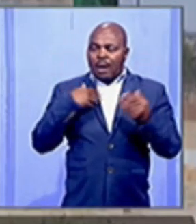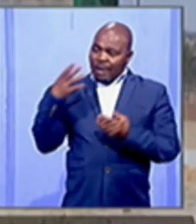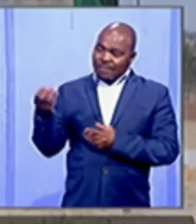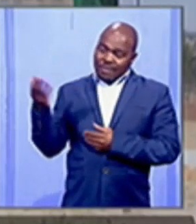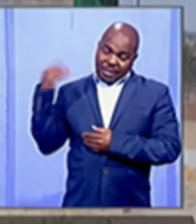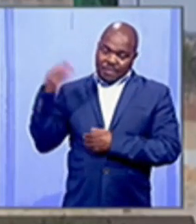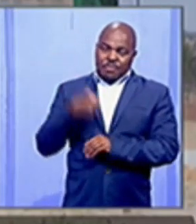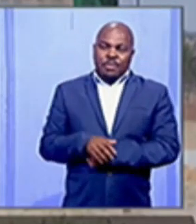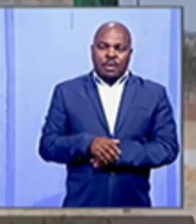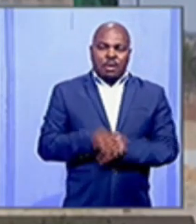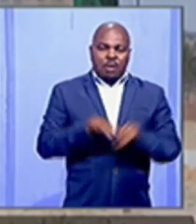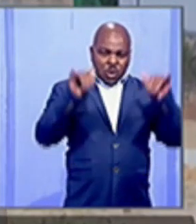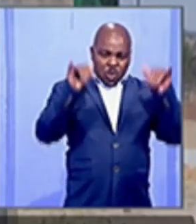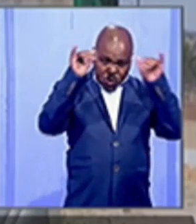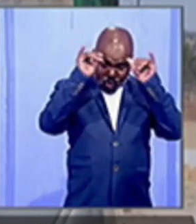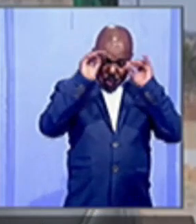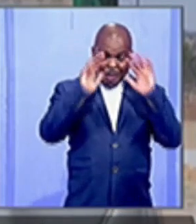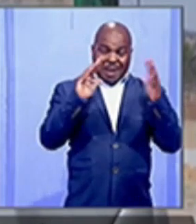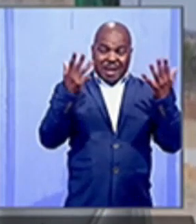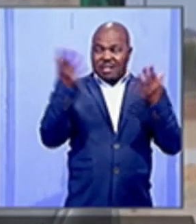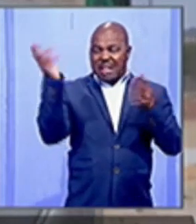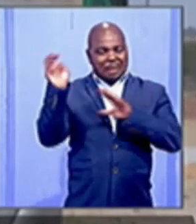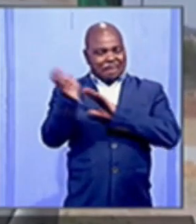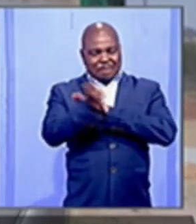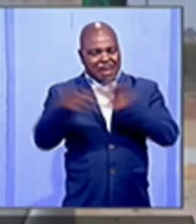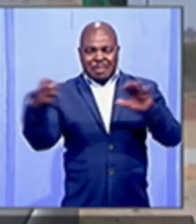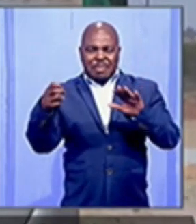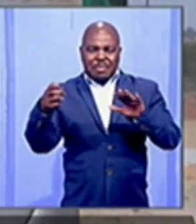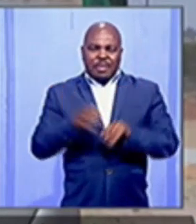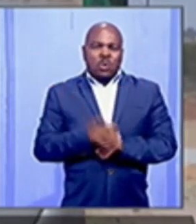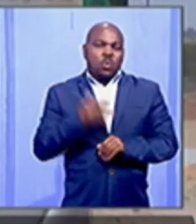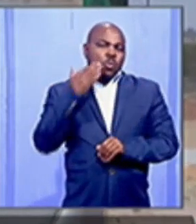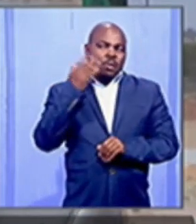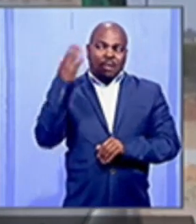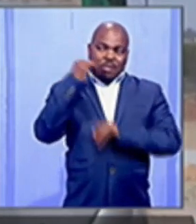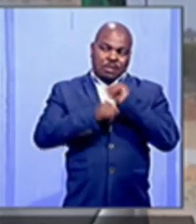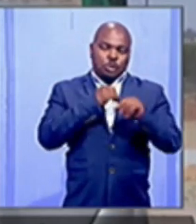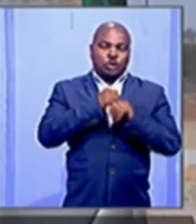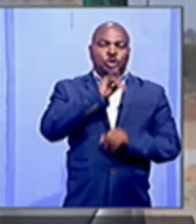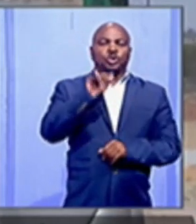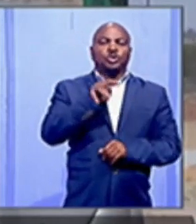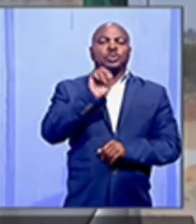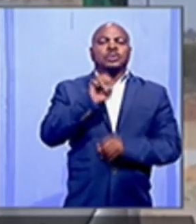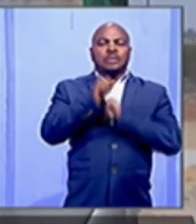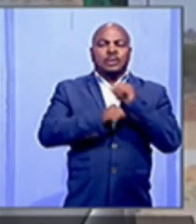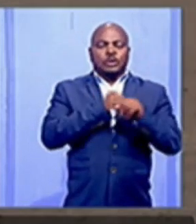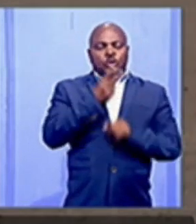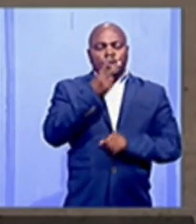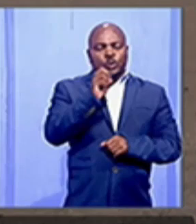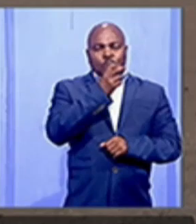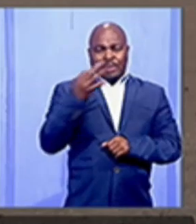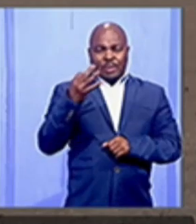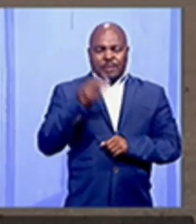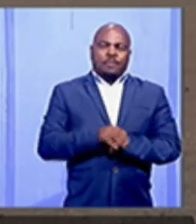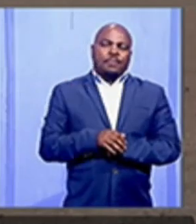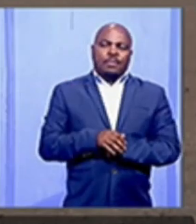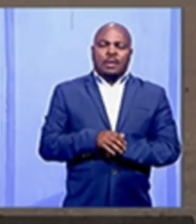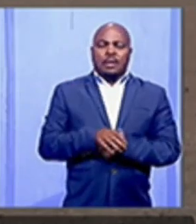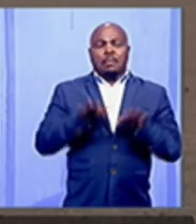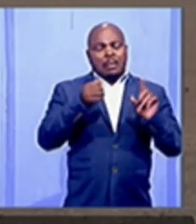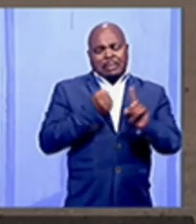utsweditse dikgomo di le 9 ka June last year 2023. Mme ba lwantshang bogodi